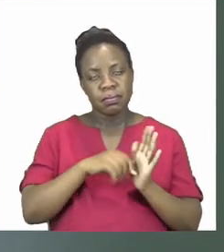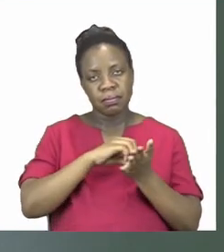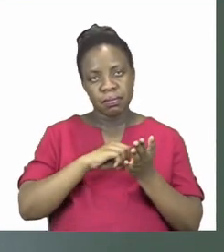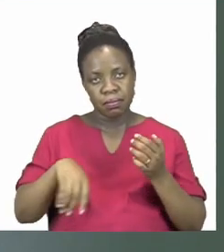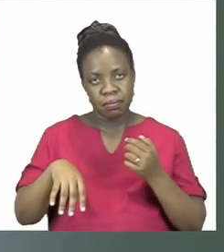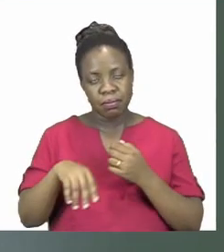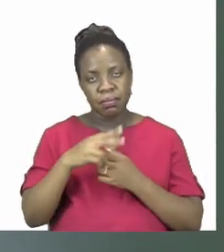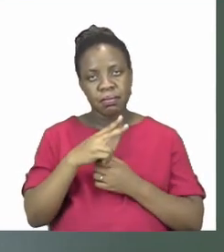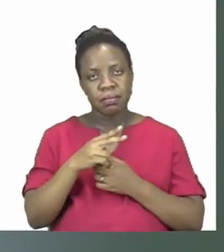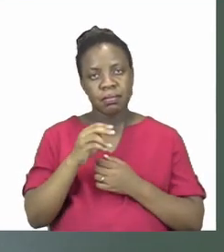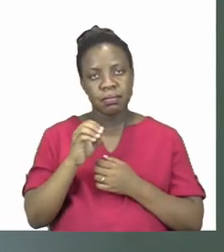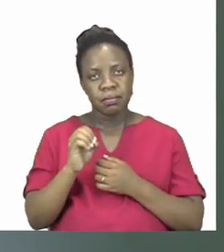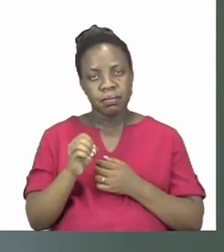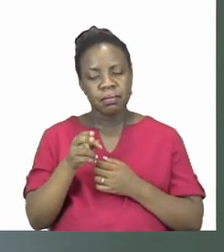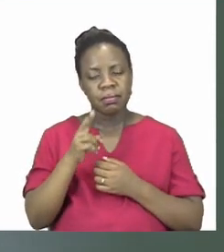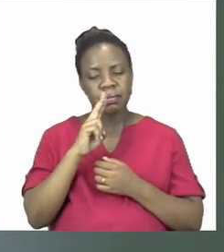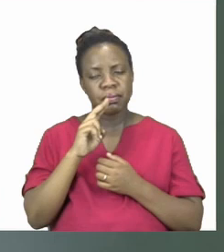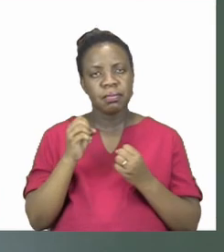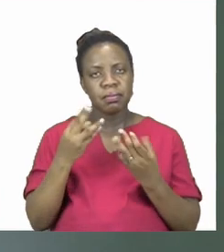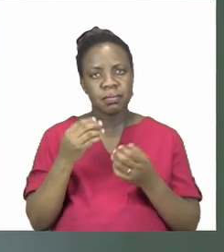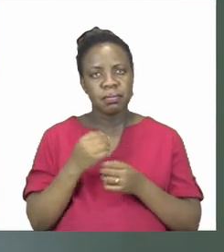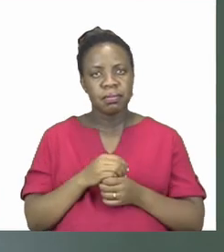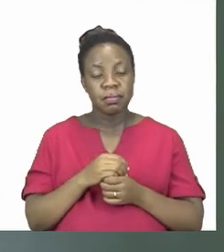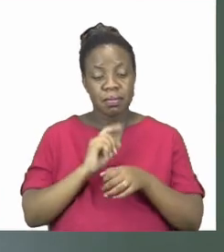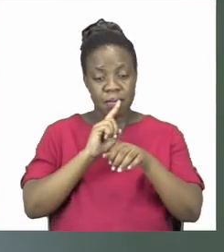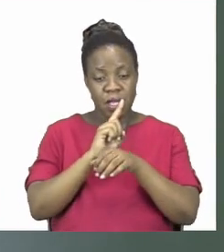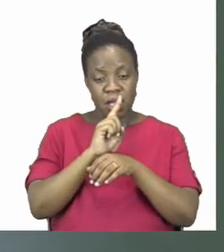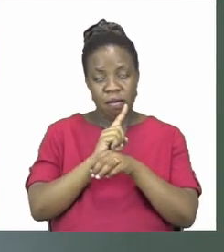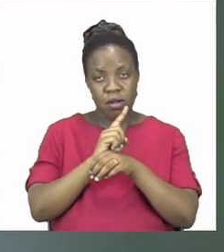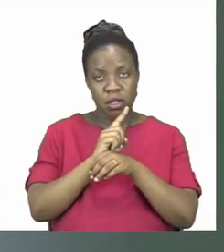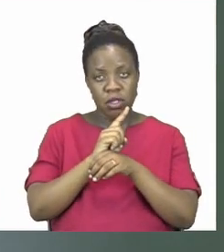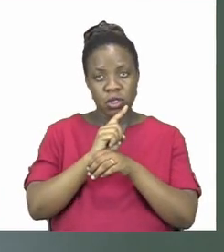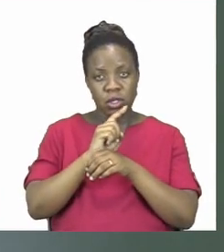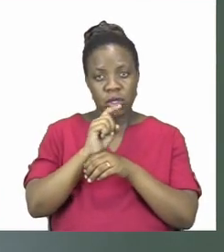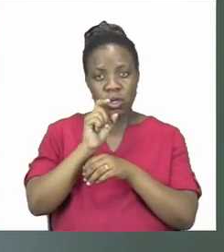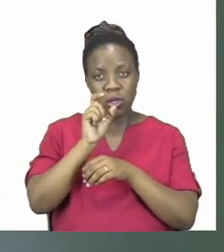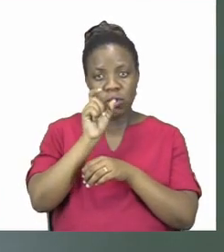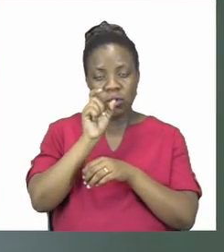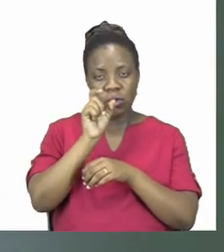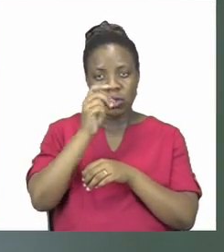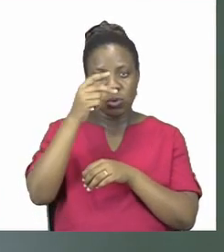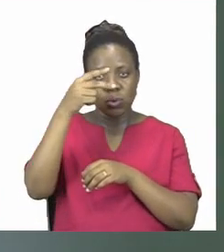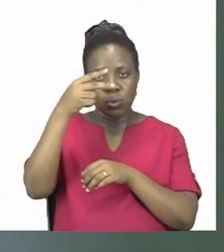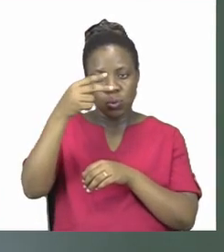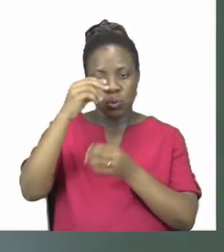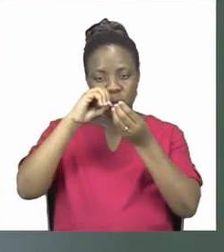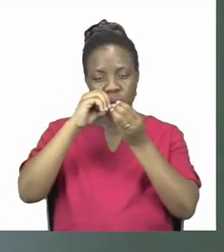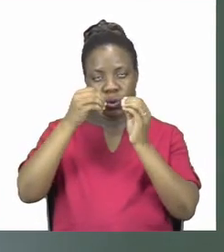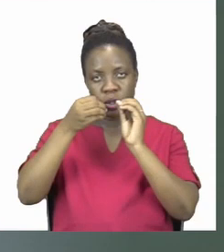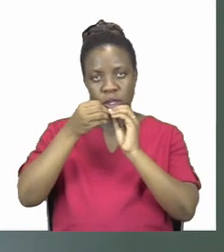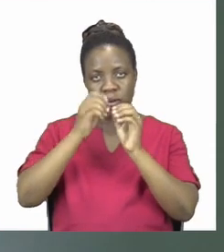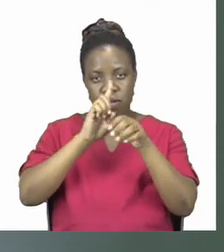thing that we have to do is to subtract the 2 on top. These are the two numbers that will help